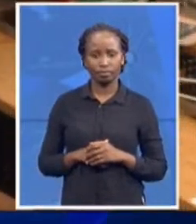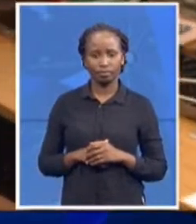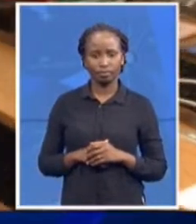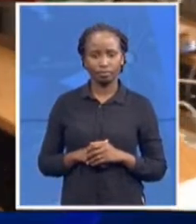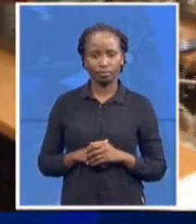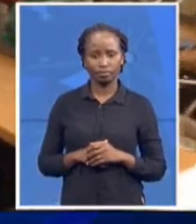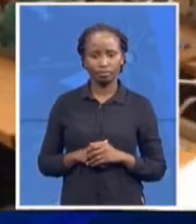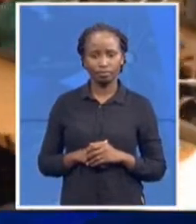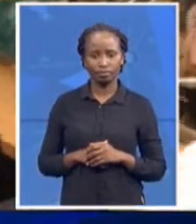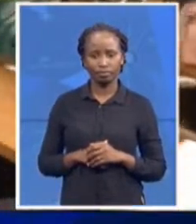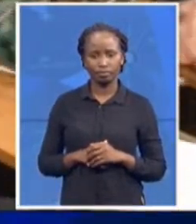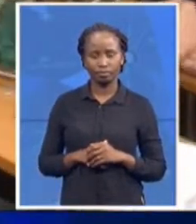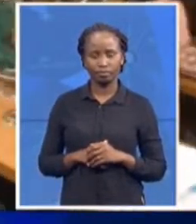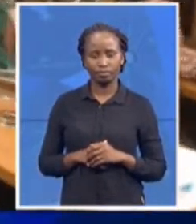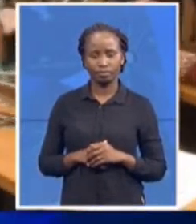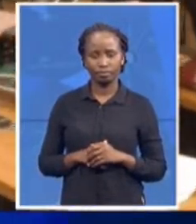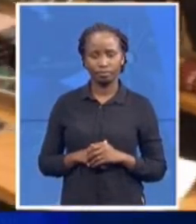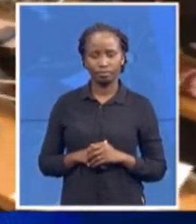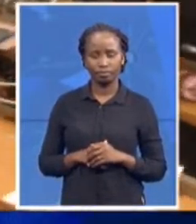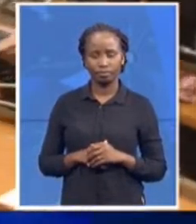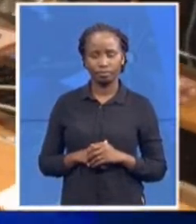All right, I will hand over to...